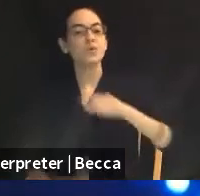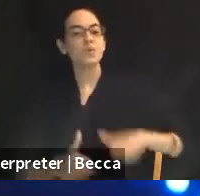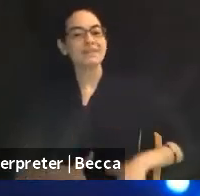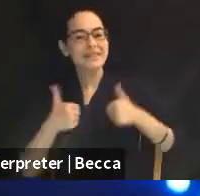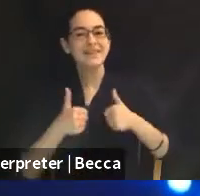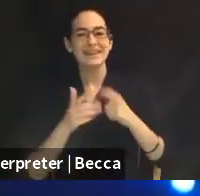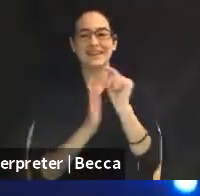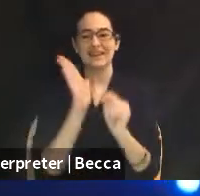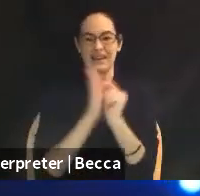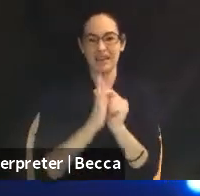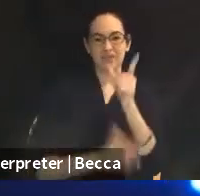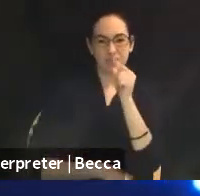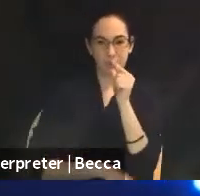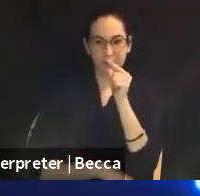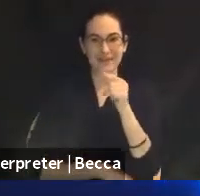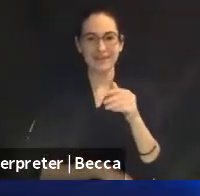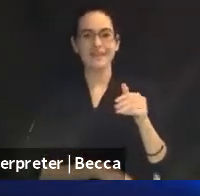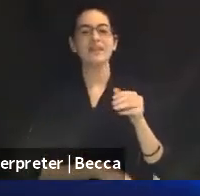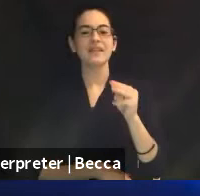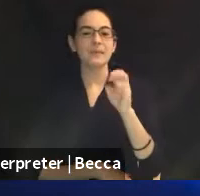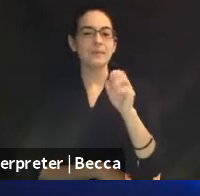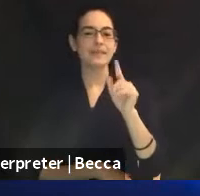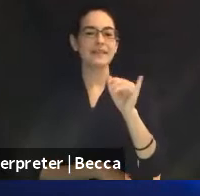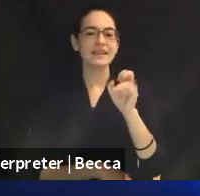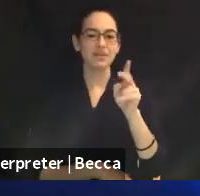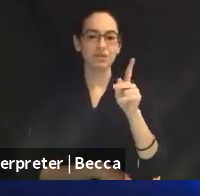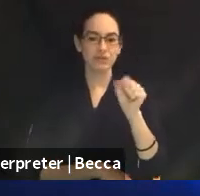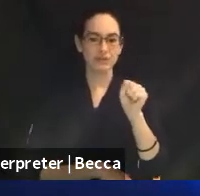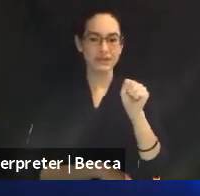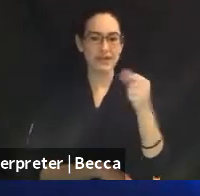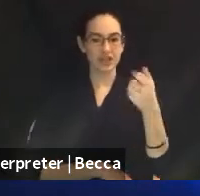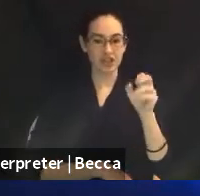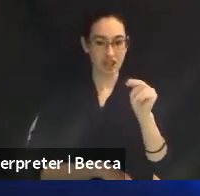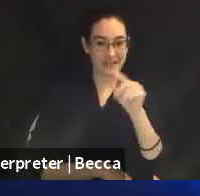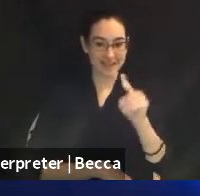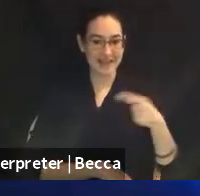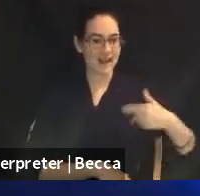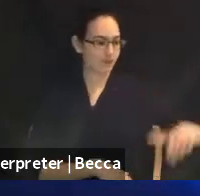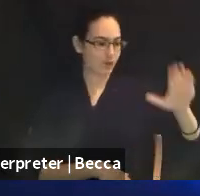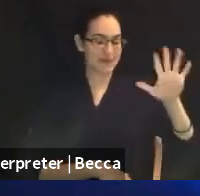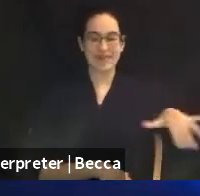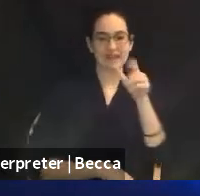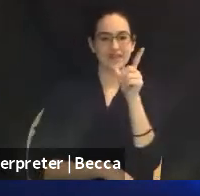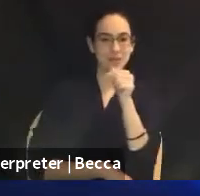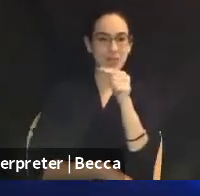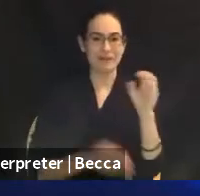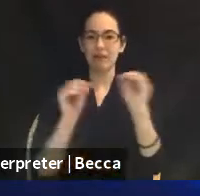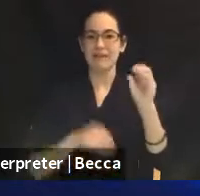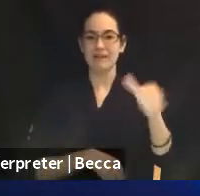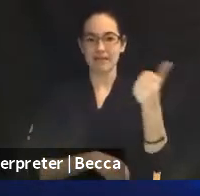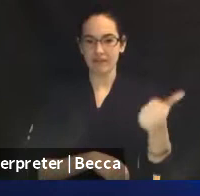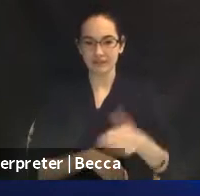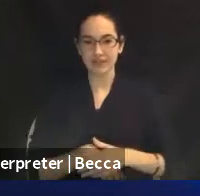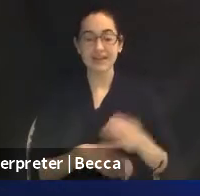that disappointment. The millennials and members of Gen Z have grown up in the age of that disappointment, knowing nothing else. And in the U.S.